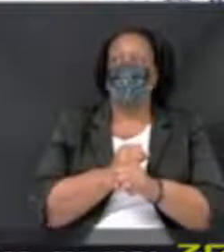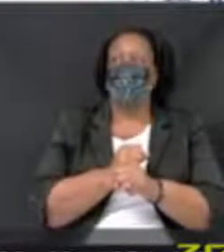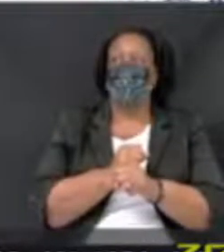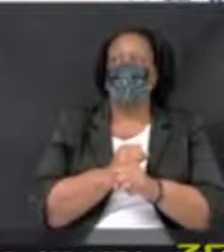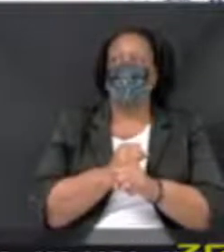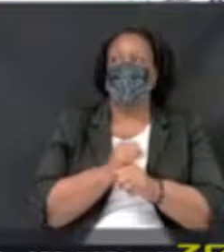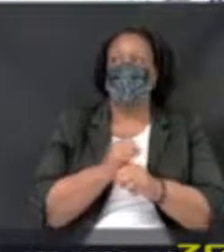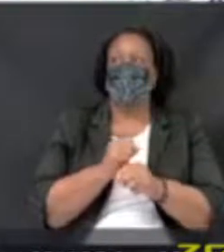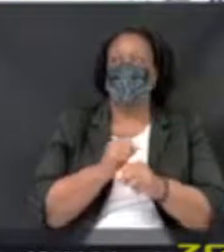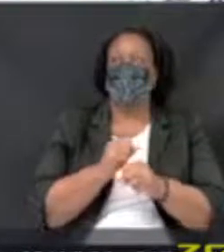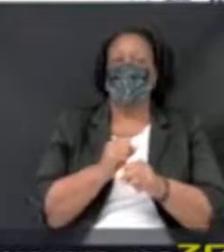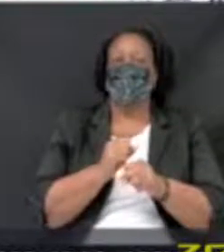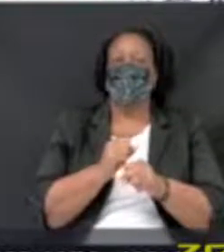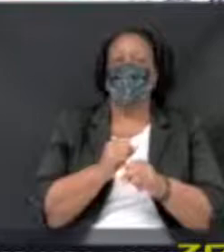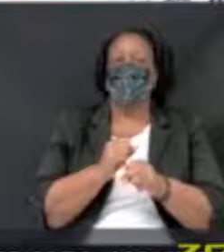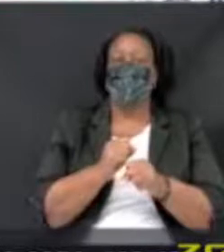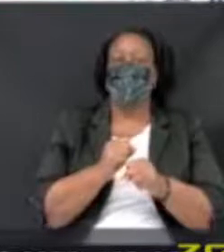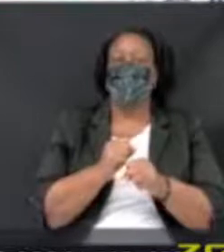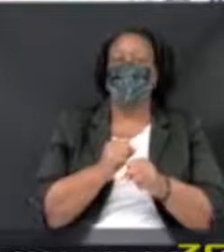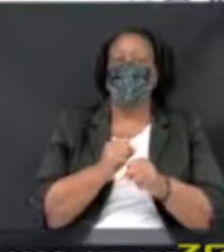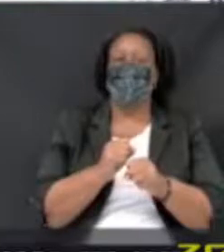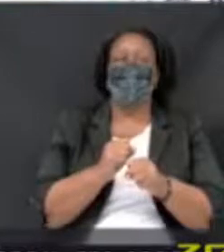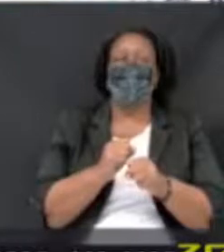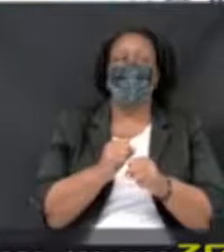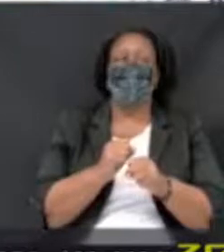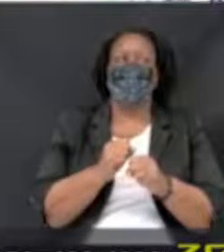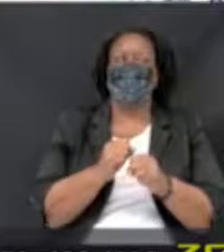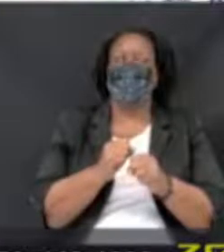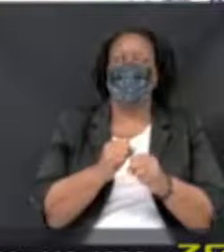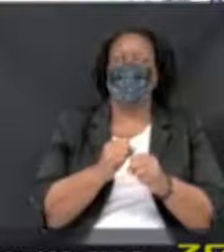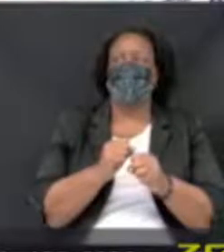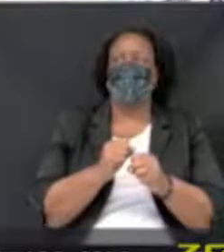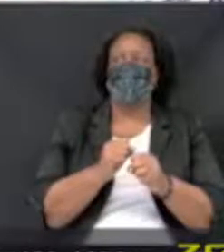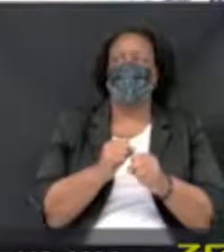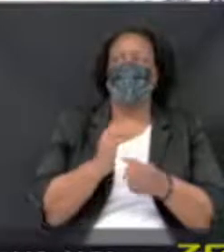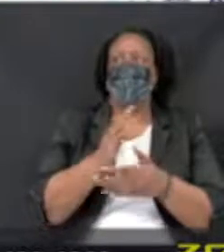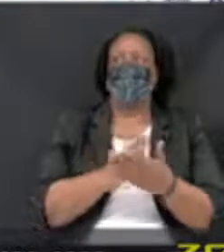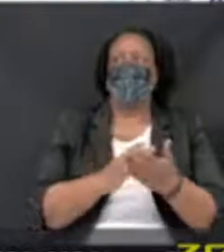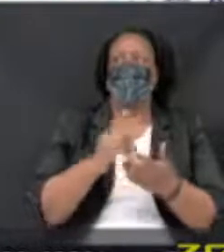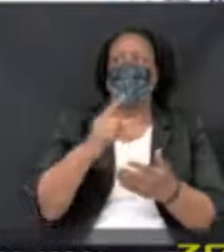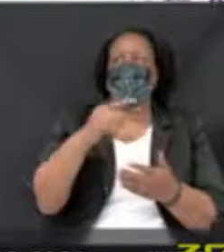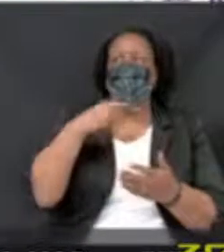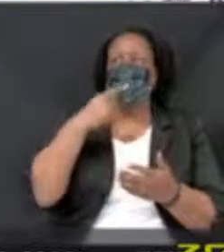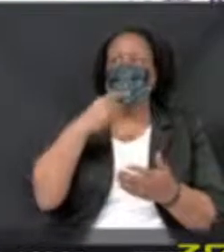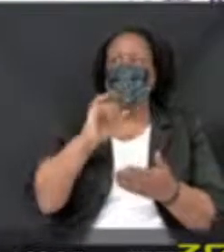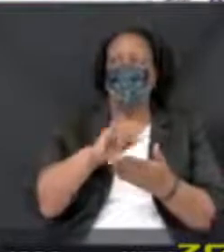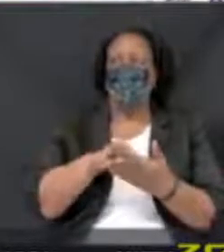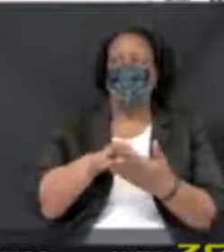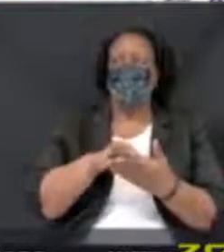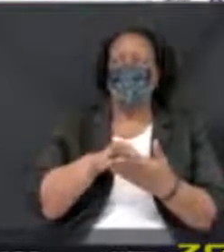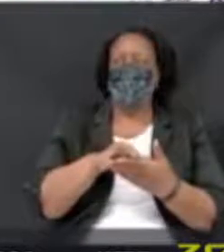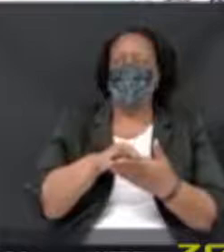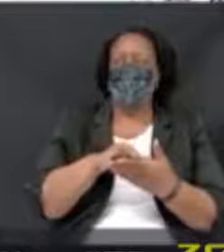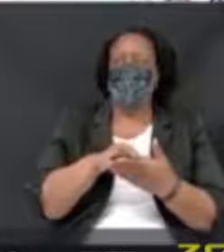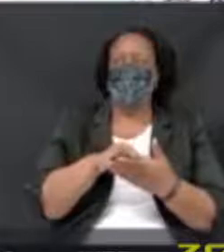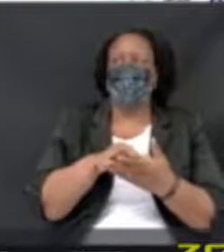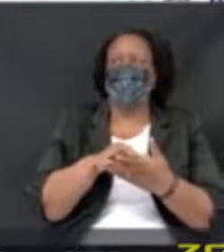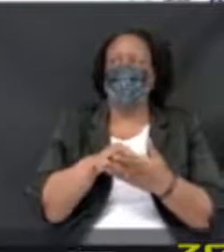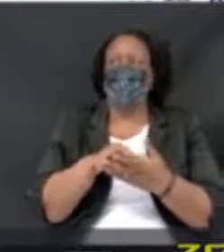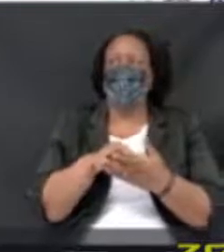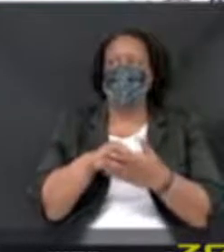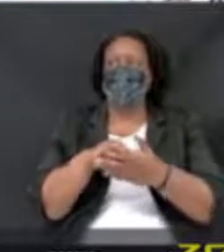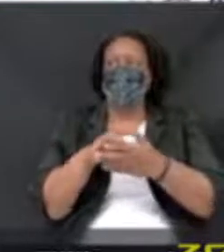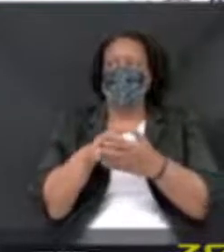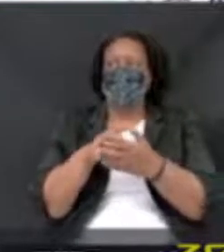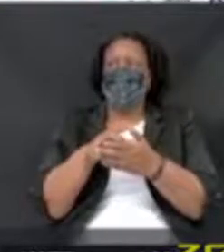to accept locals. I checked with 2 other hotels, and they confirmed that